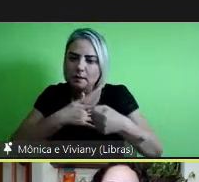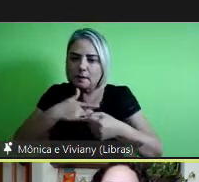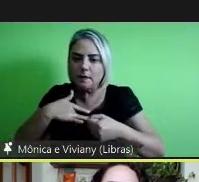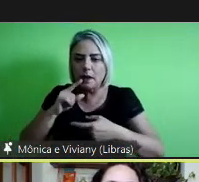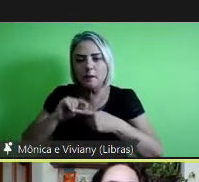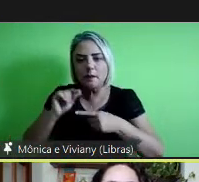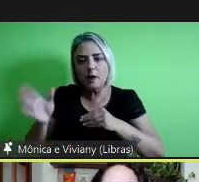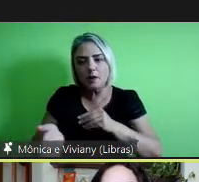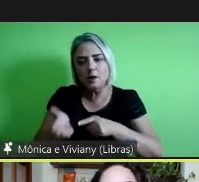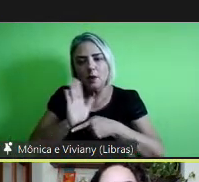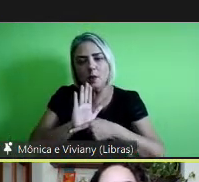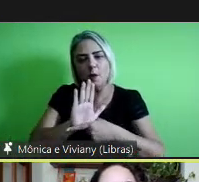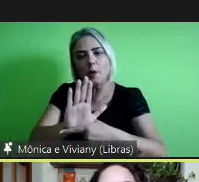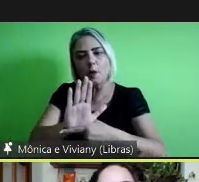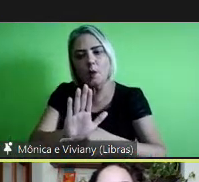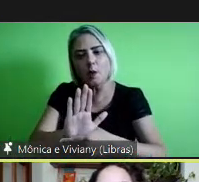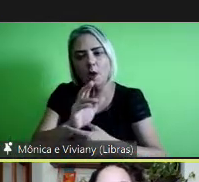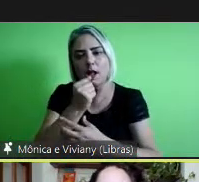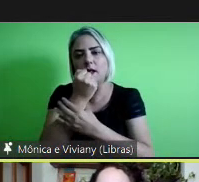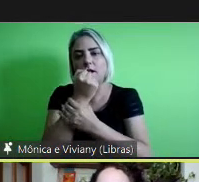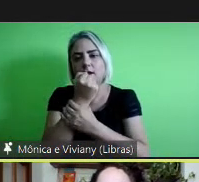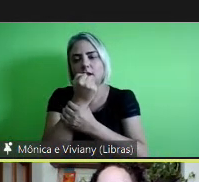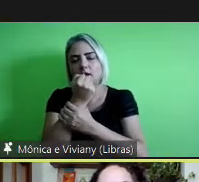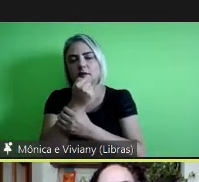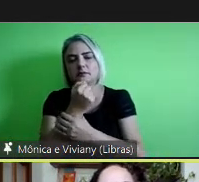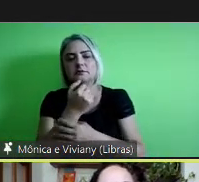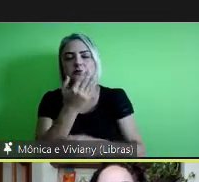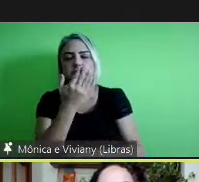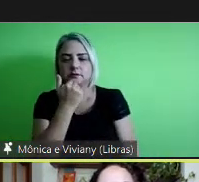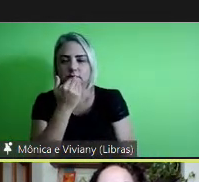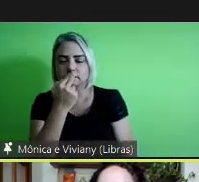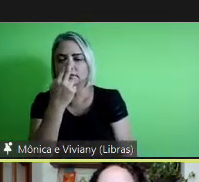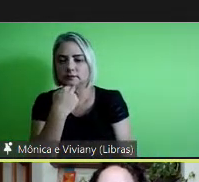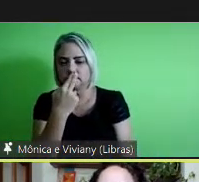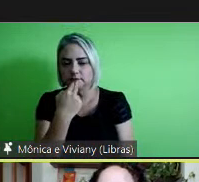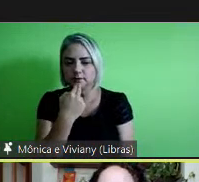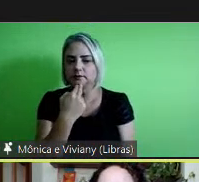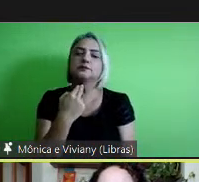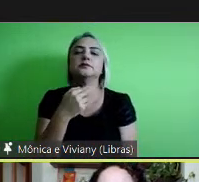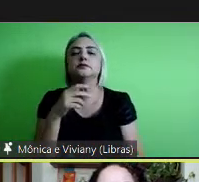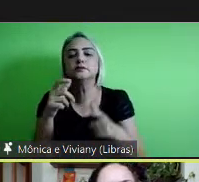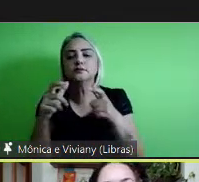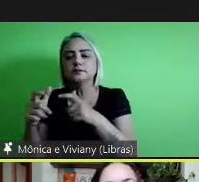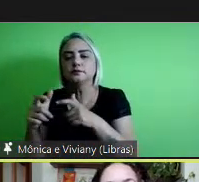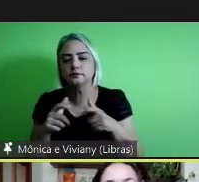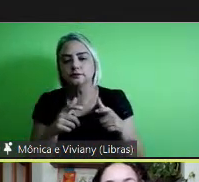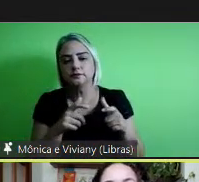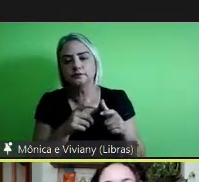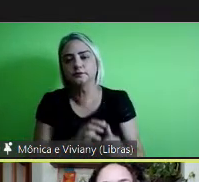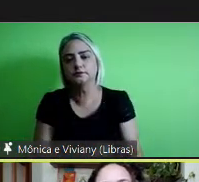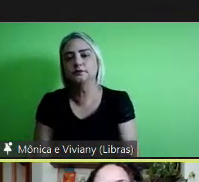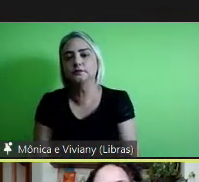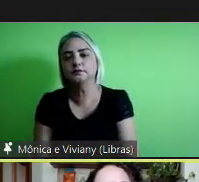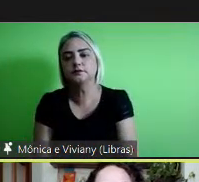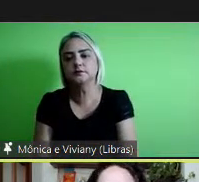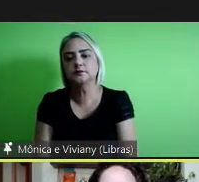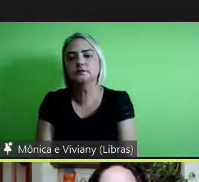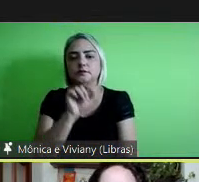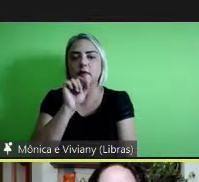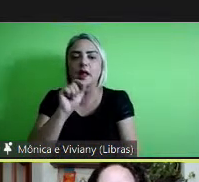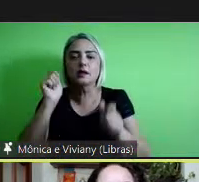or primary healthcare can contribute to guarantee food and nutrition security in the